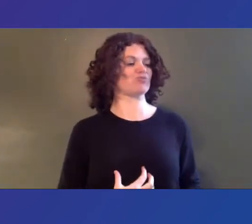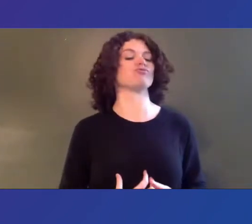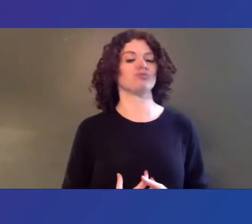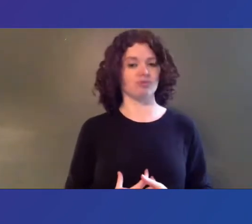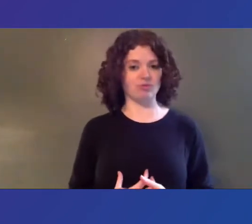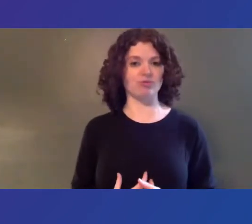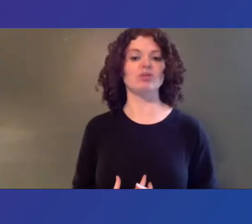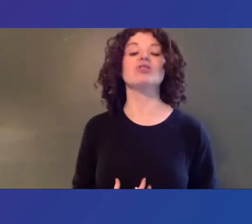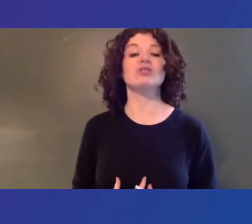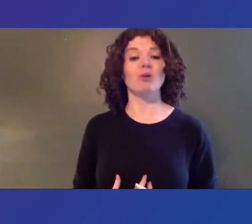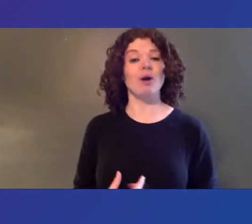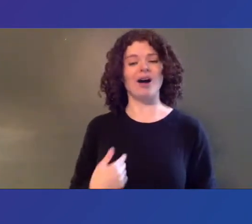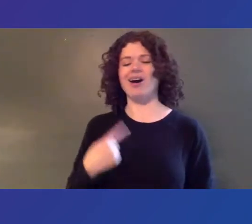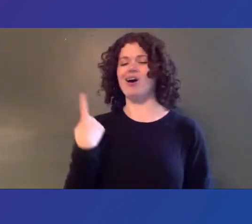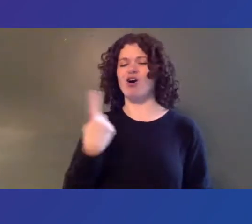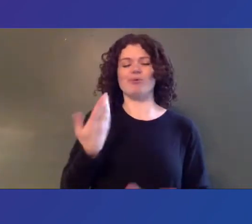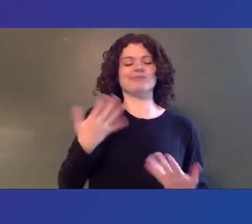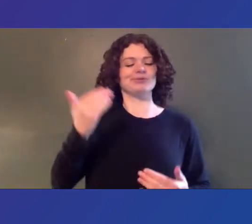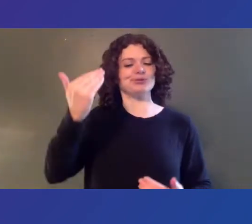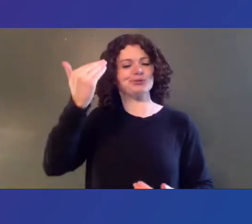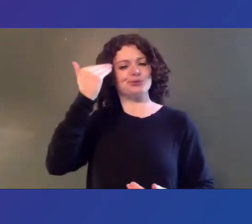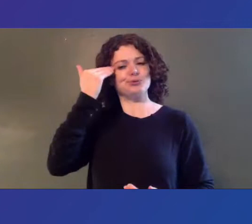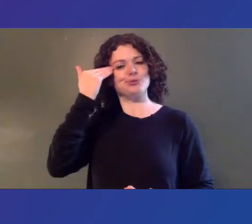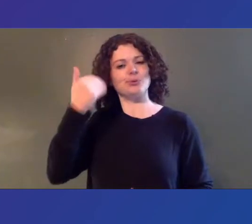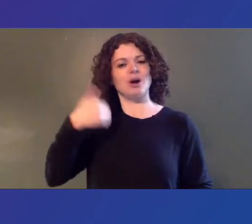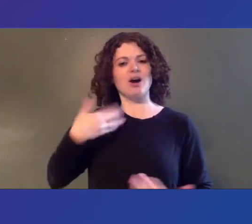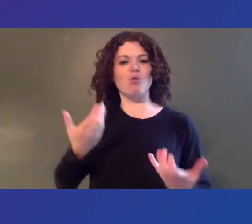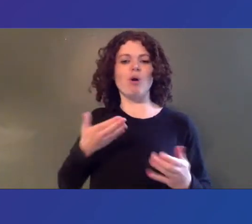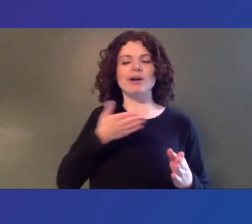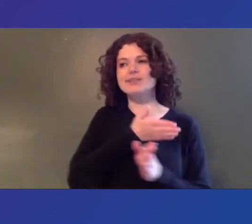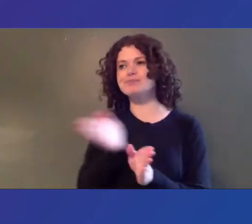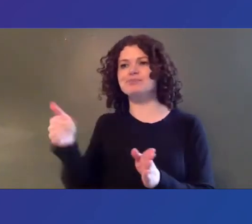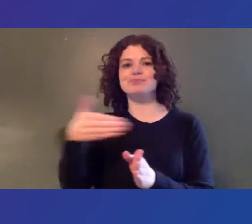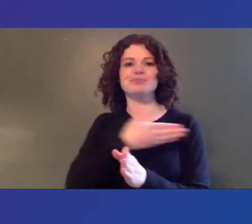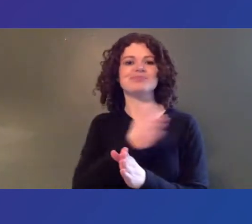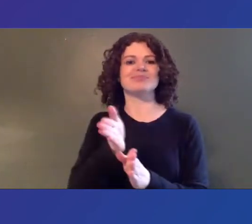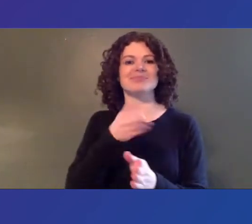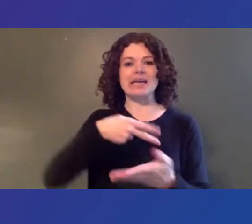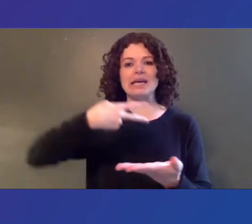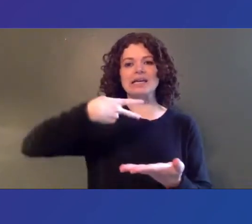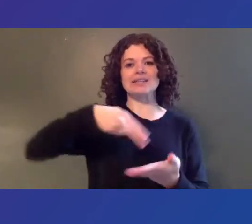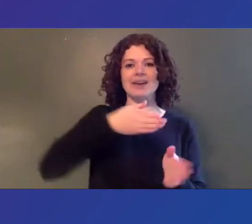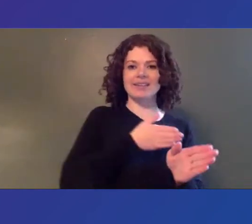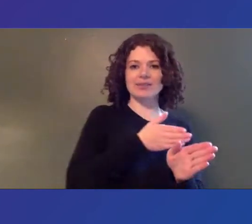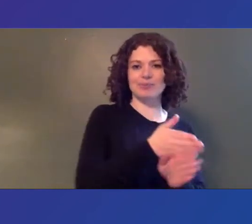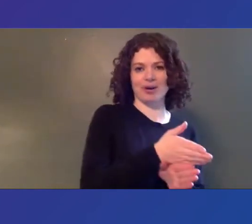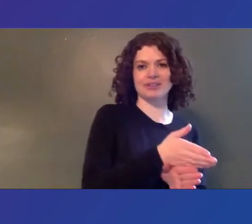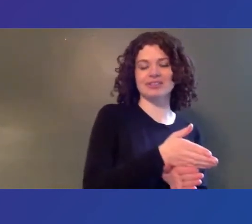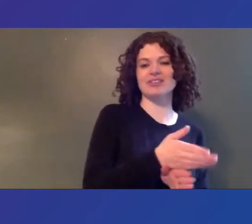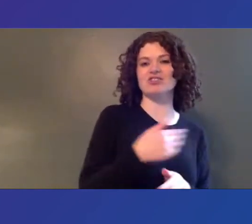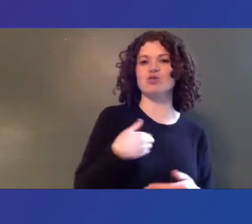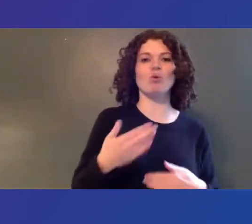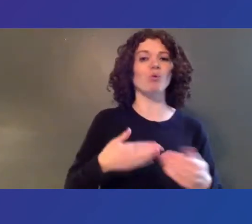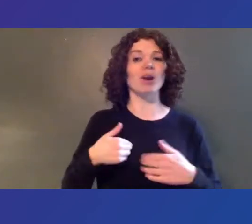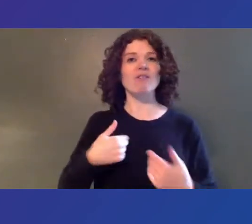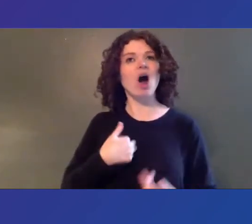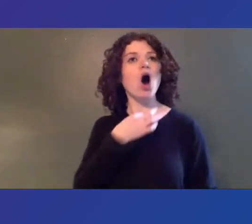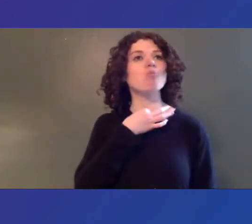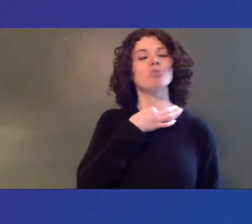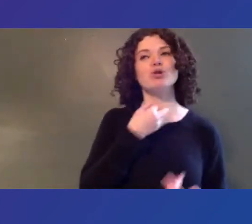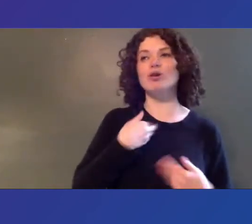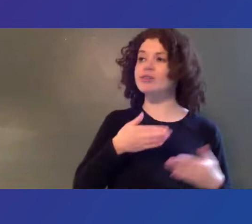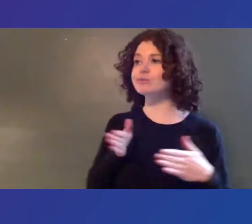foresaw for myself. So, and I just always made sure to lean into whatever attracted my attention. So,